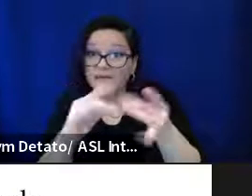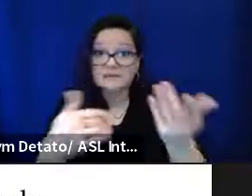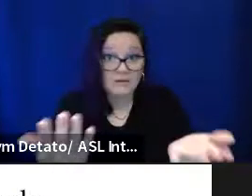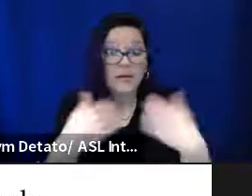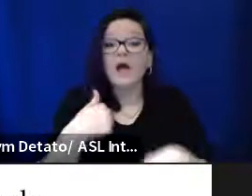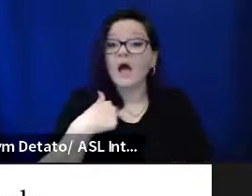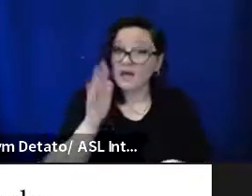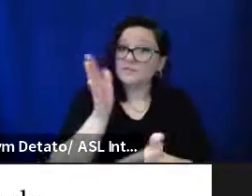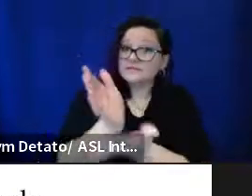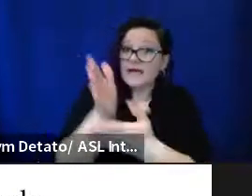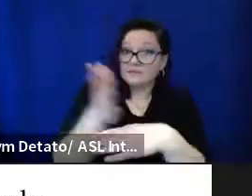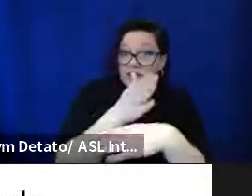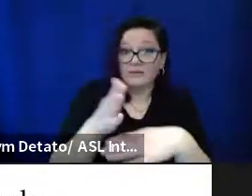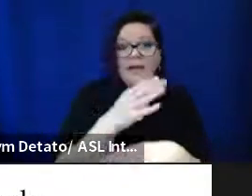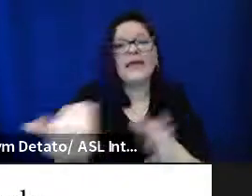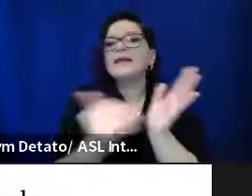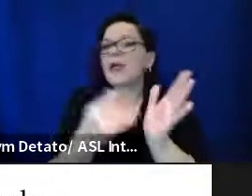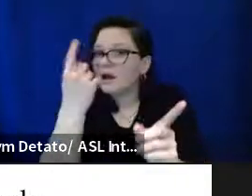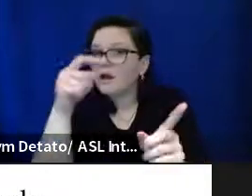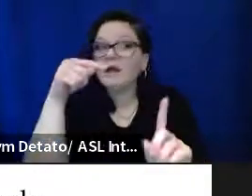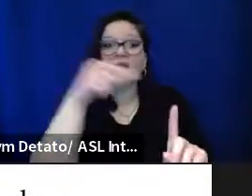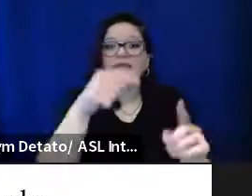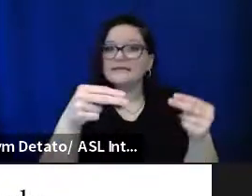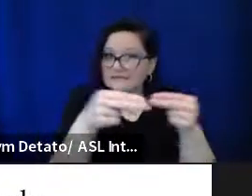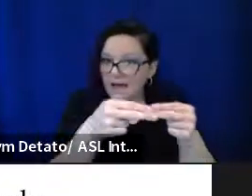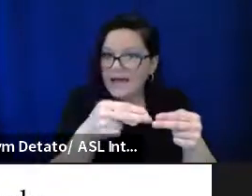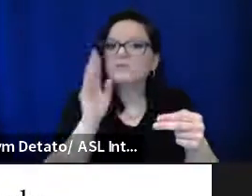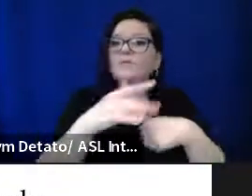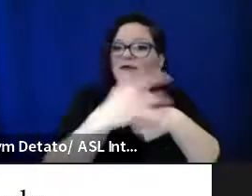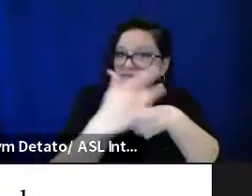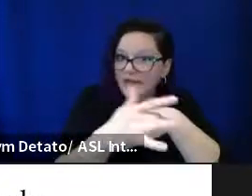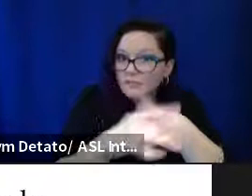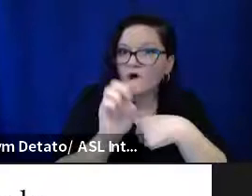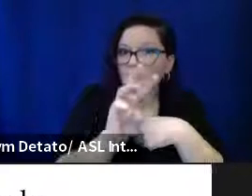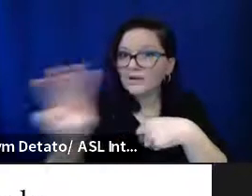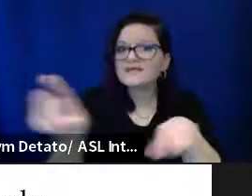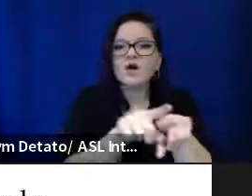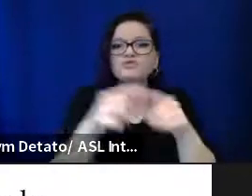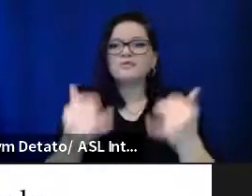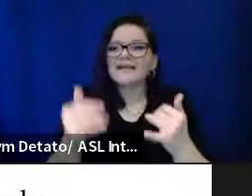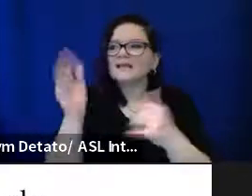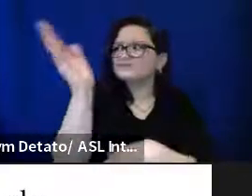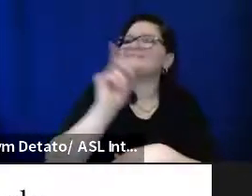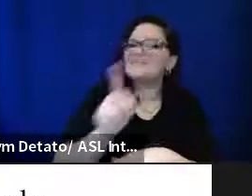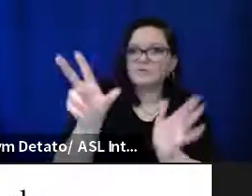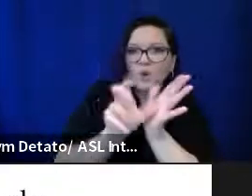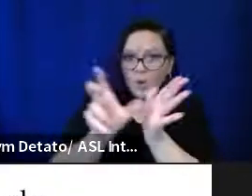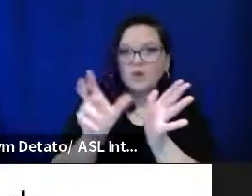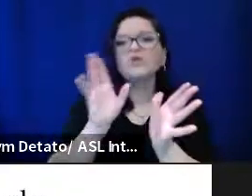I will stop sharing. And again, these slides, this has been recorded and these slides will be made available to you after we close the session